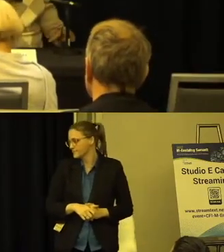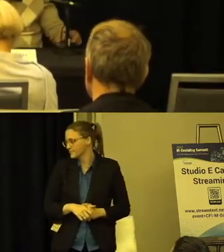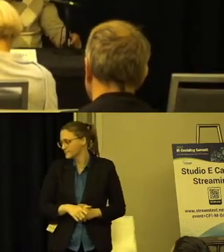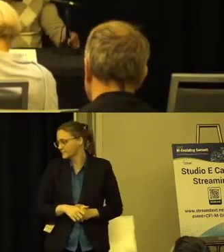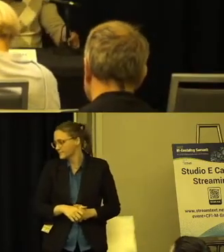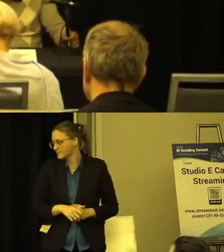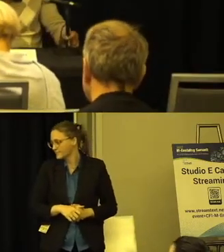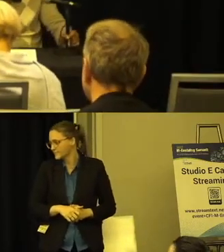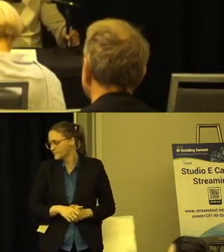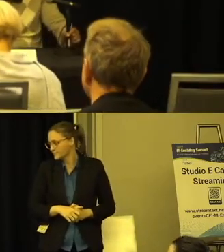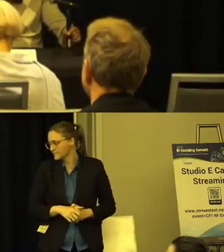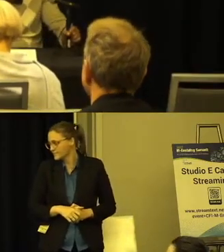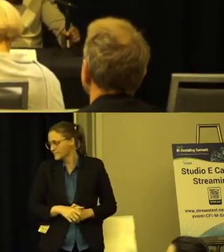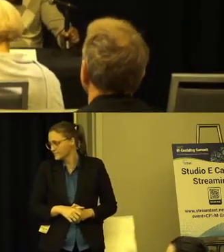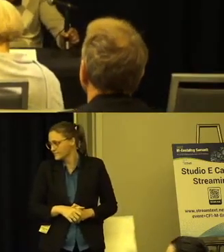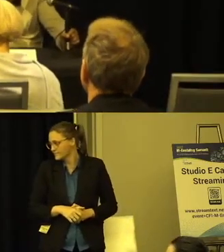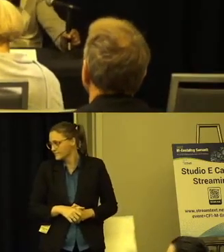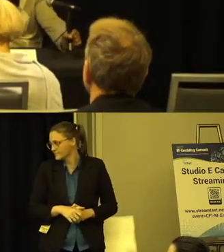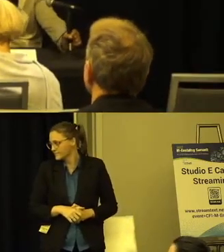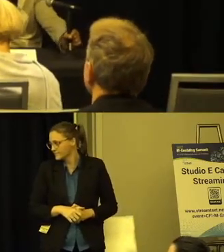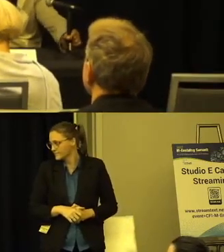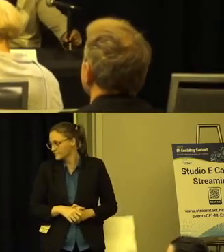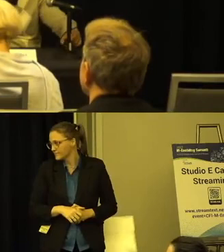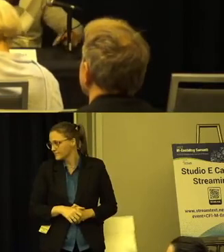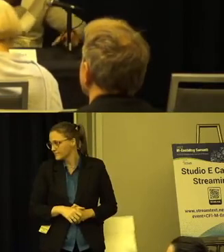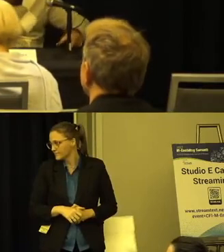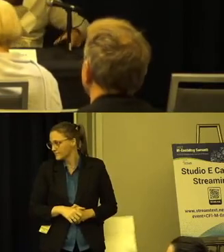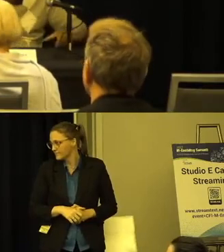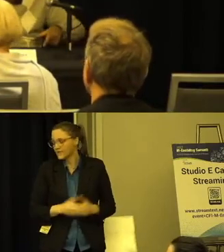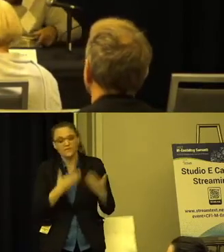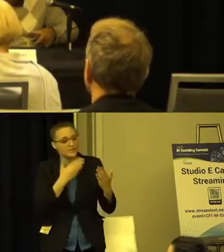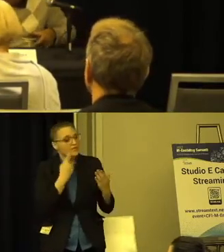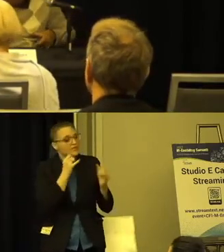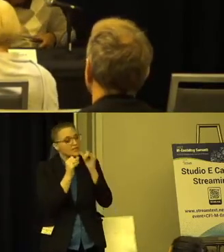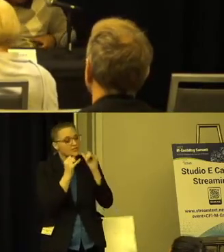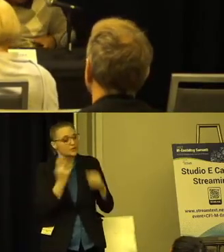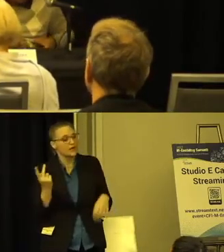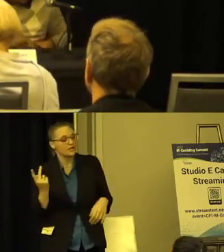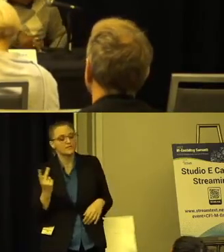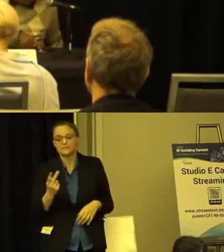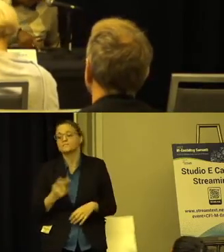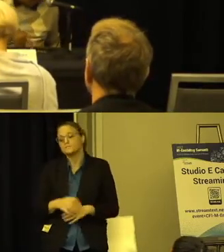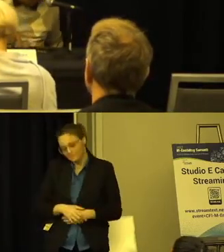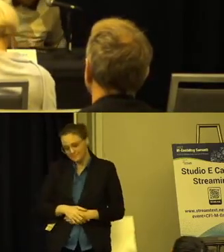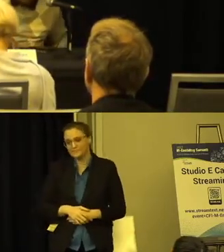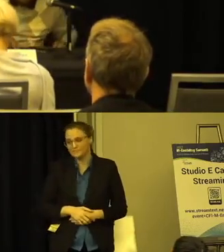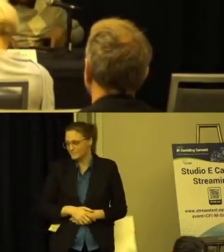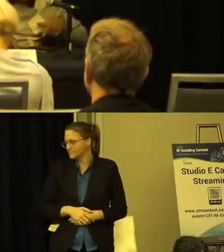Thank you for interviewing us, Shadi. Yeah.